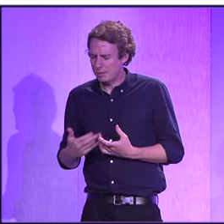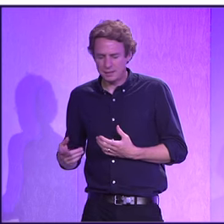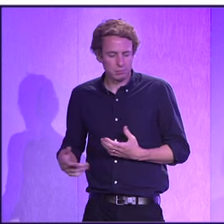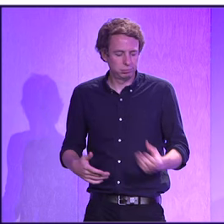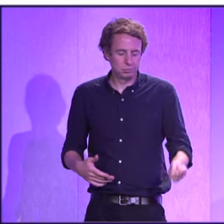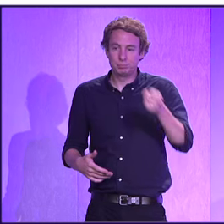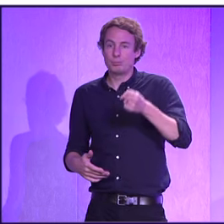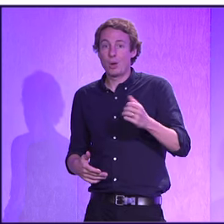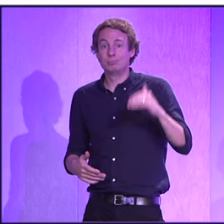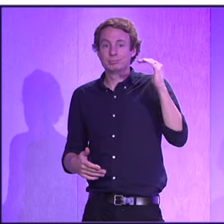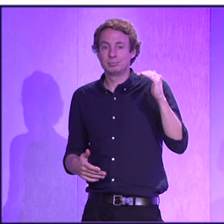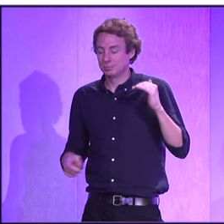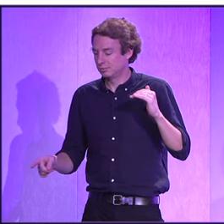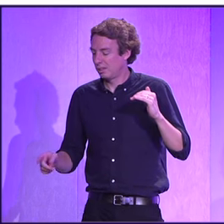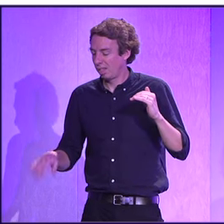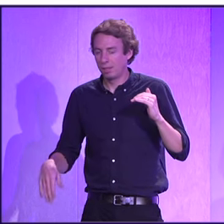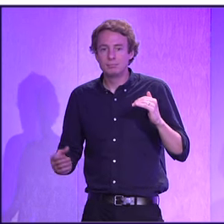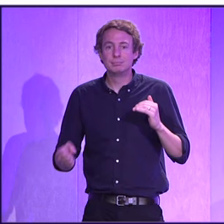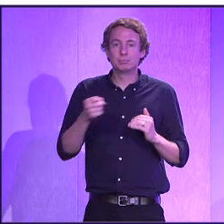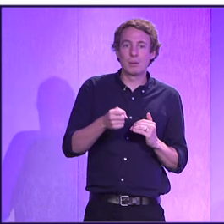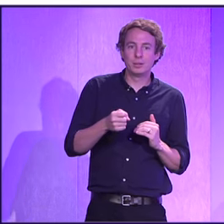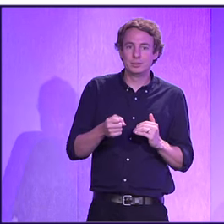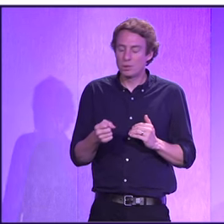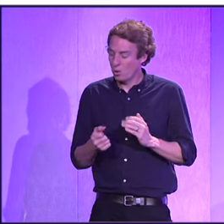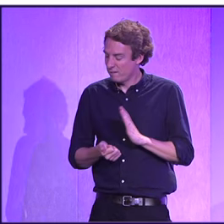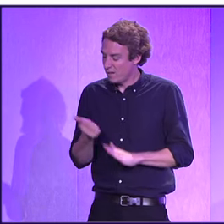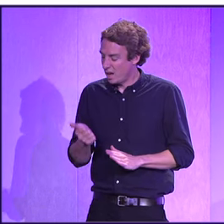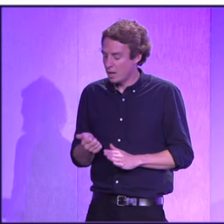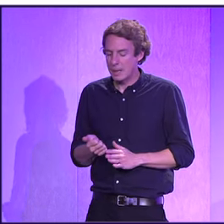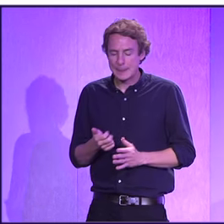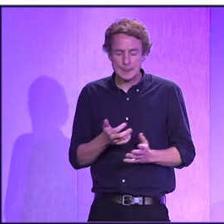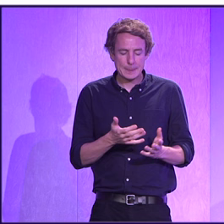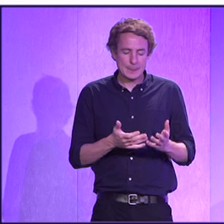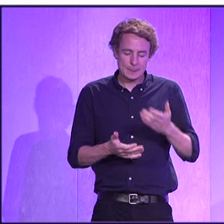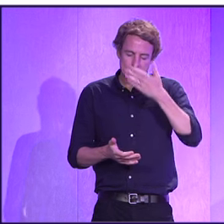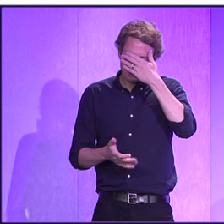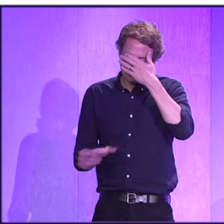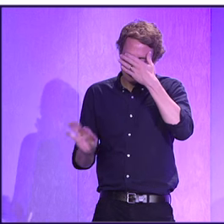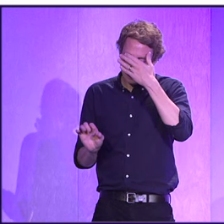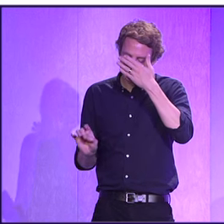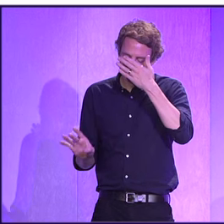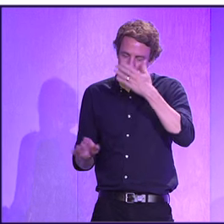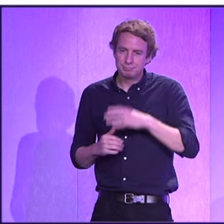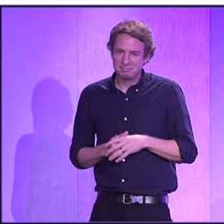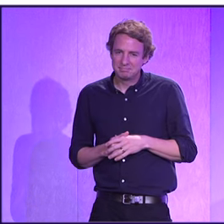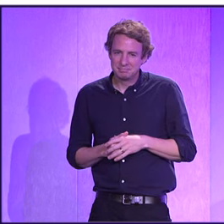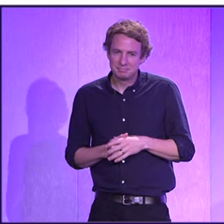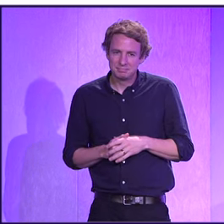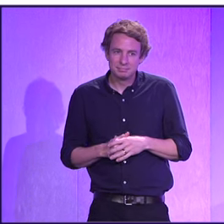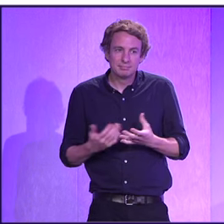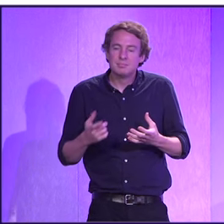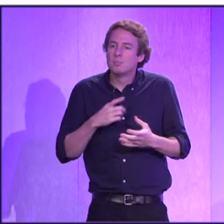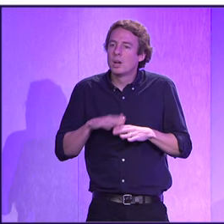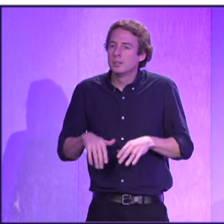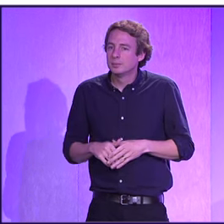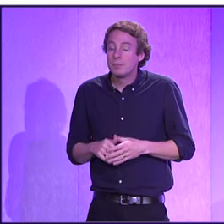didn't. Who cares? You know, whenever you can fire somebody, just do it at random. Why not? And,